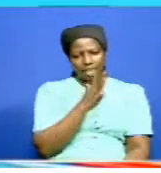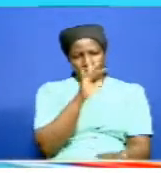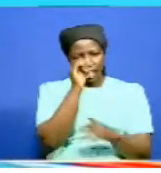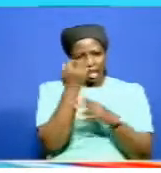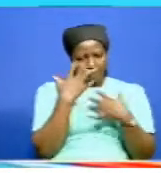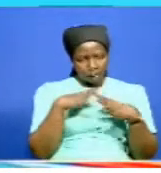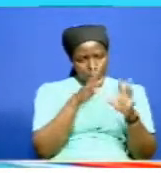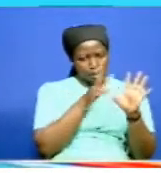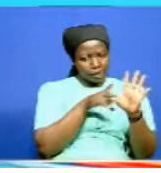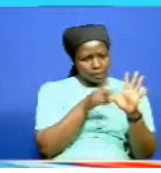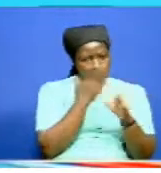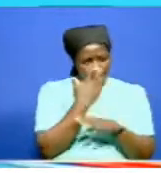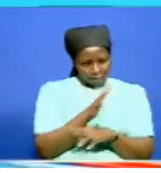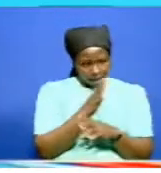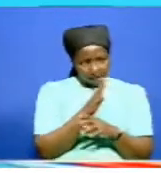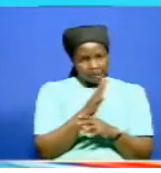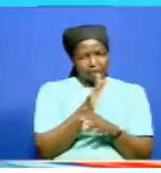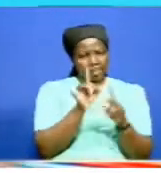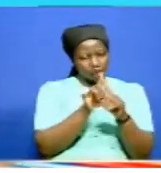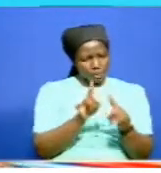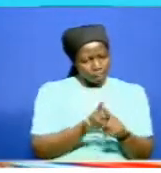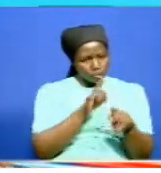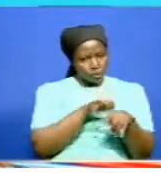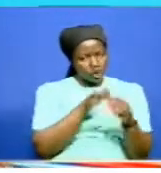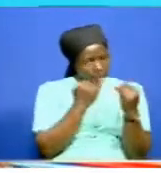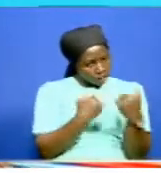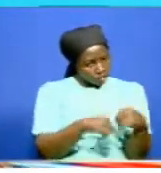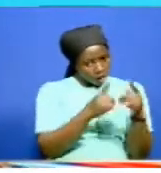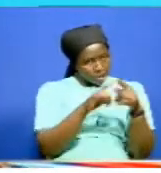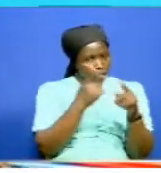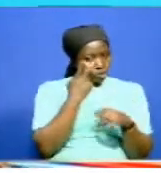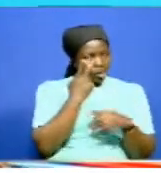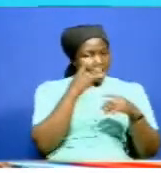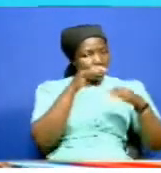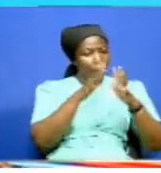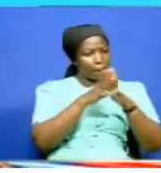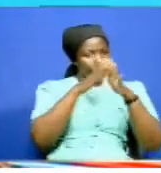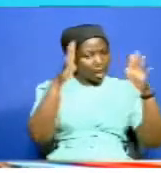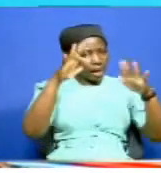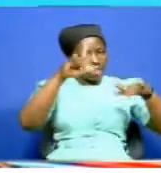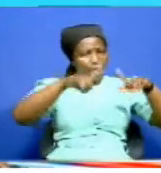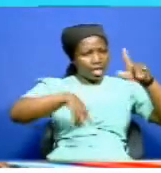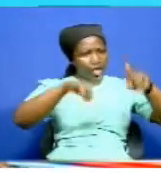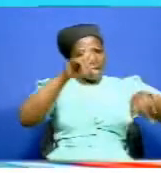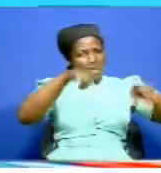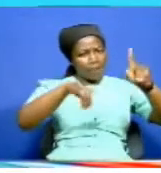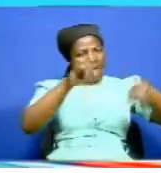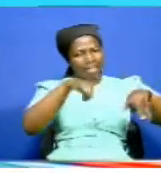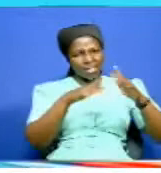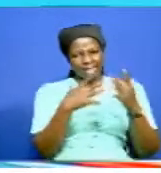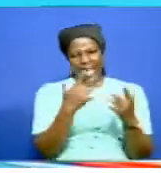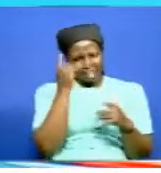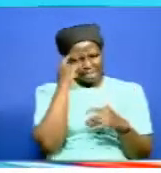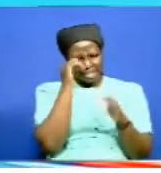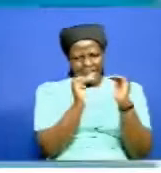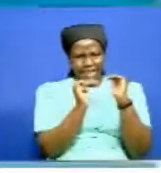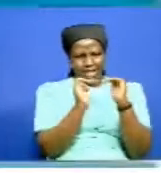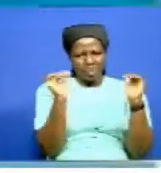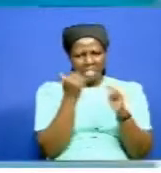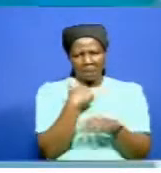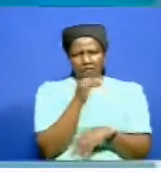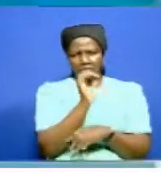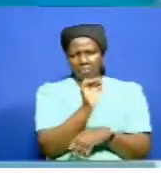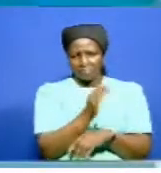vaccine. But looking at the big disparity and talking about equity, I don't think that is equity.